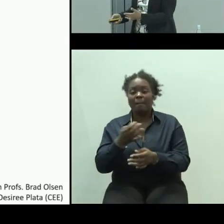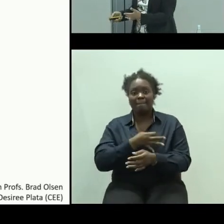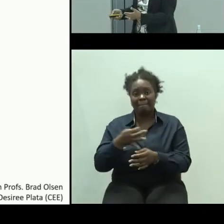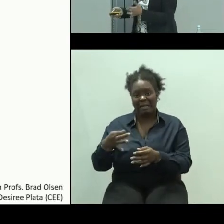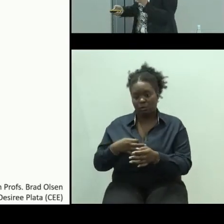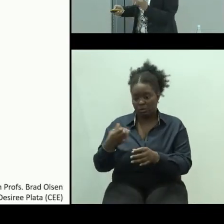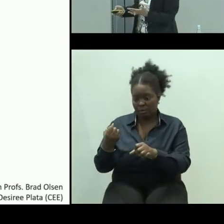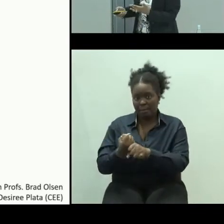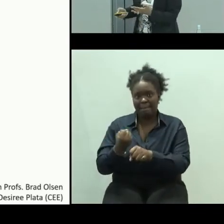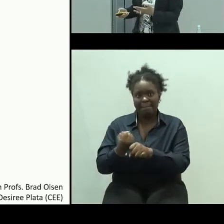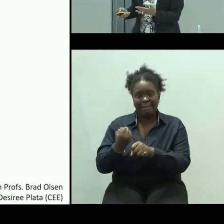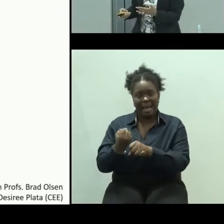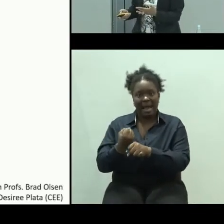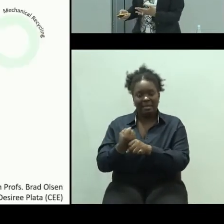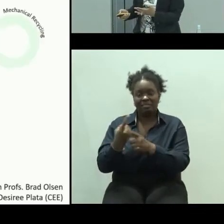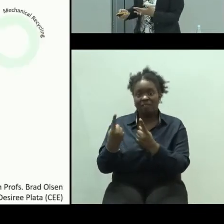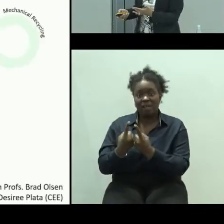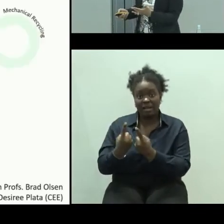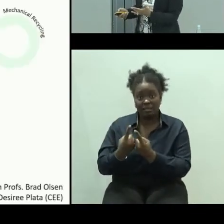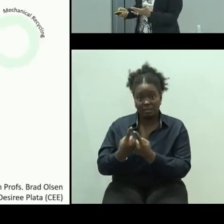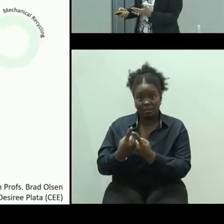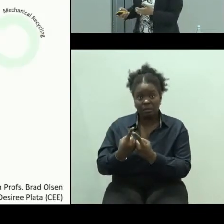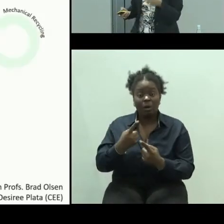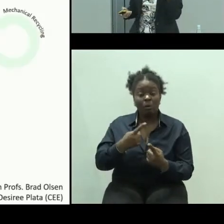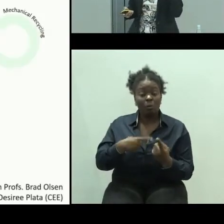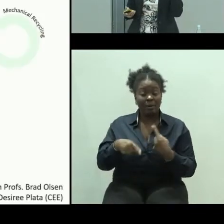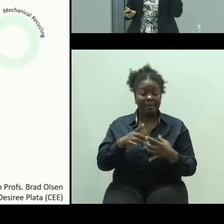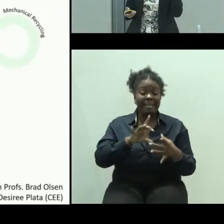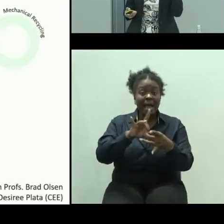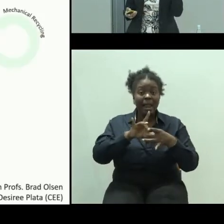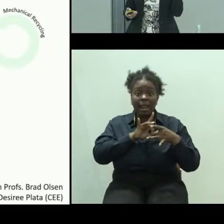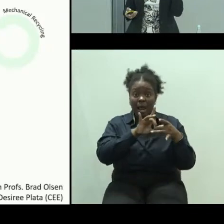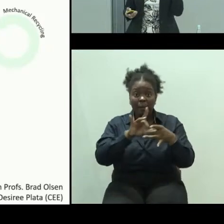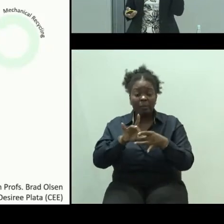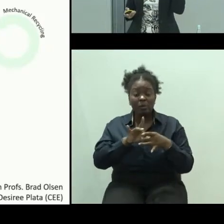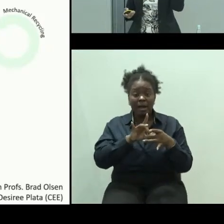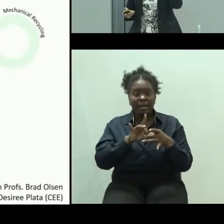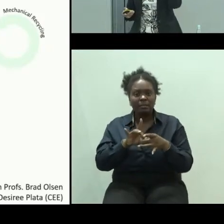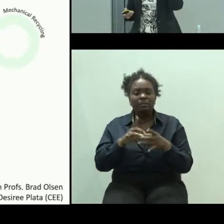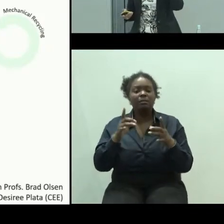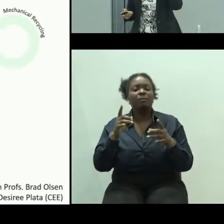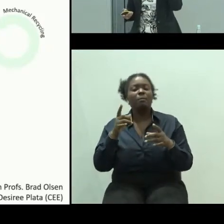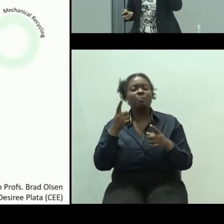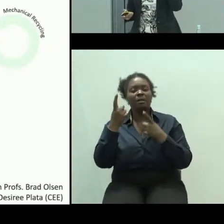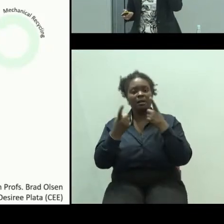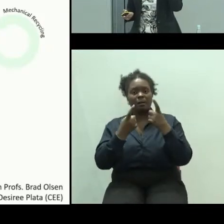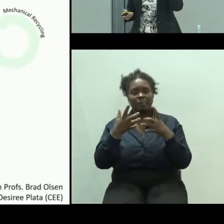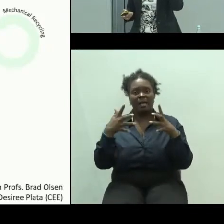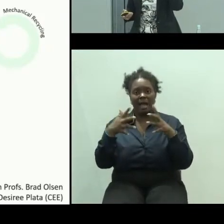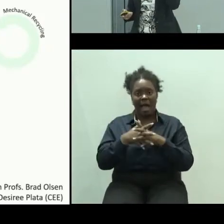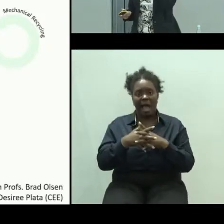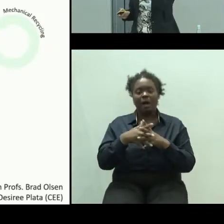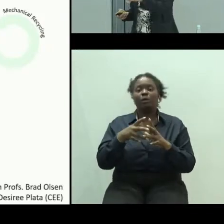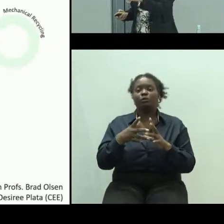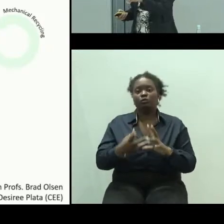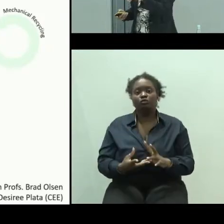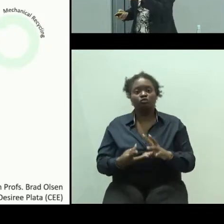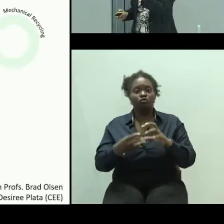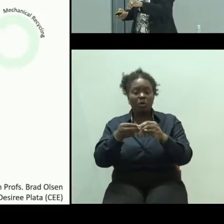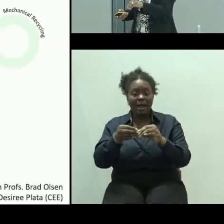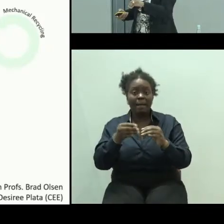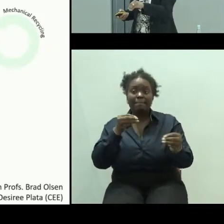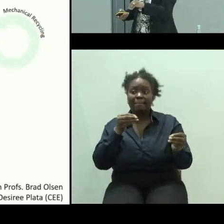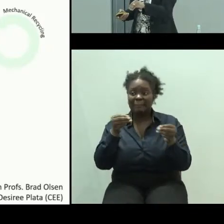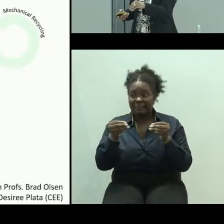devices. So what we've been working on with collaborators is how can we think about designing plastics that are built